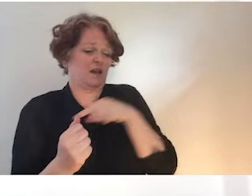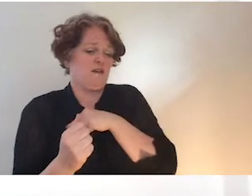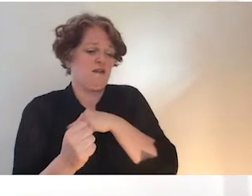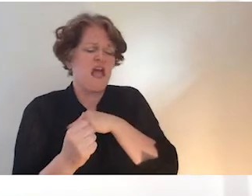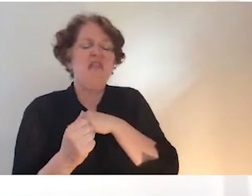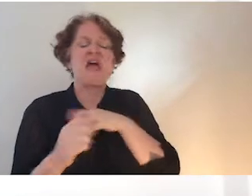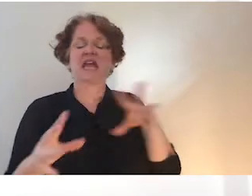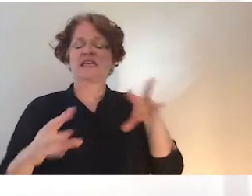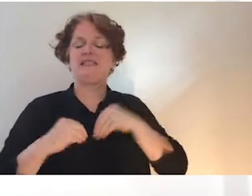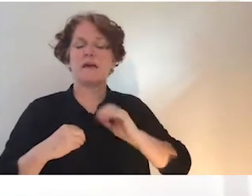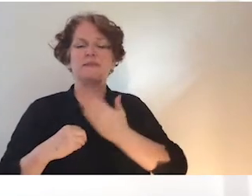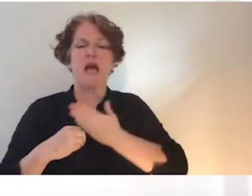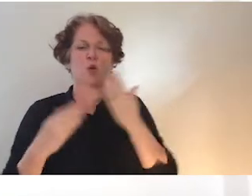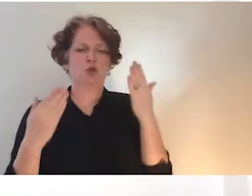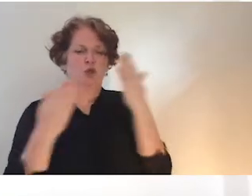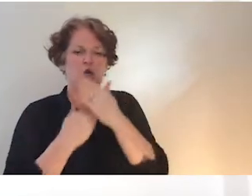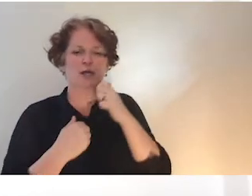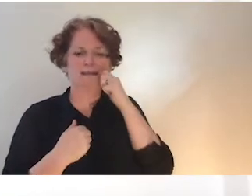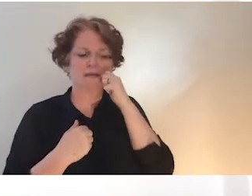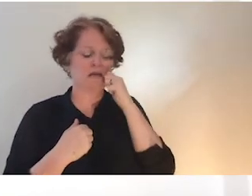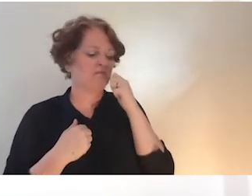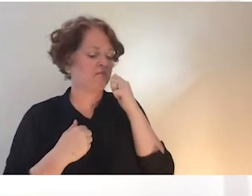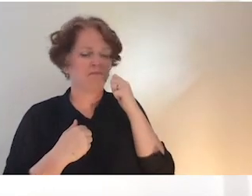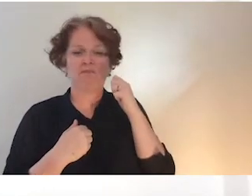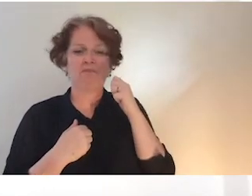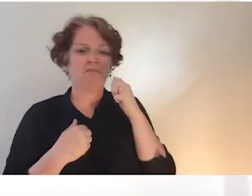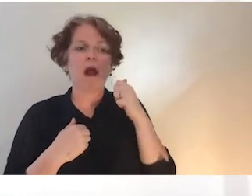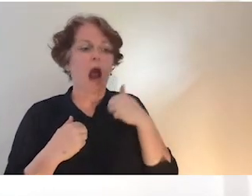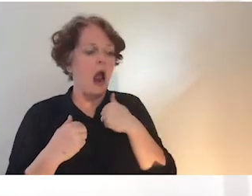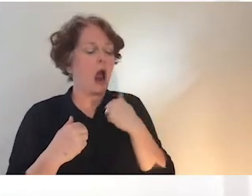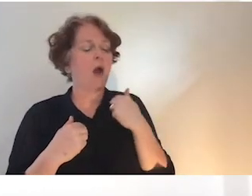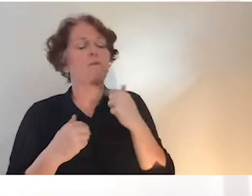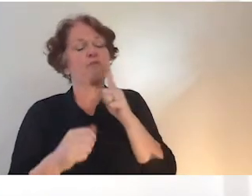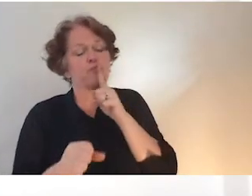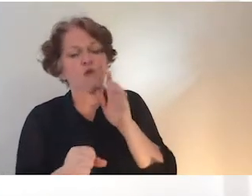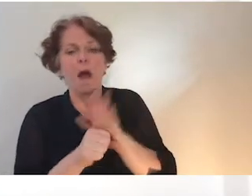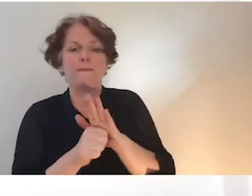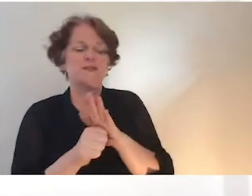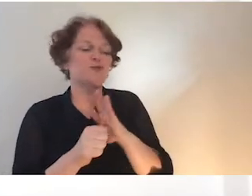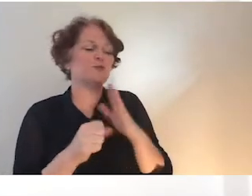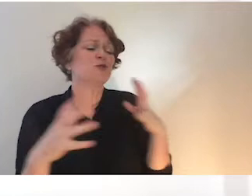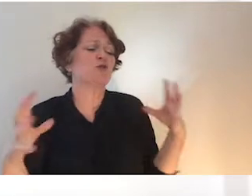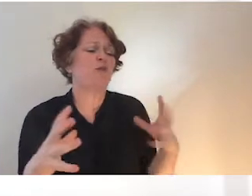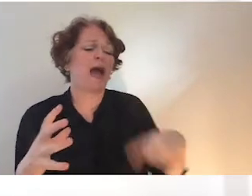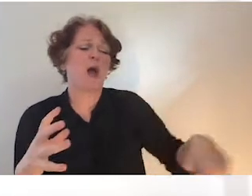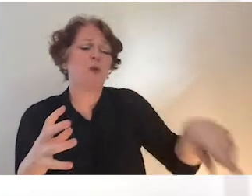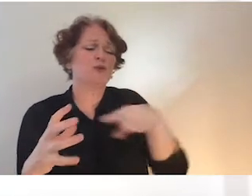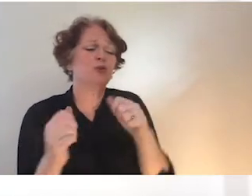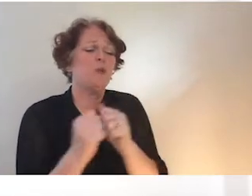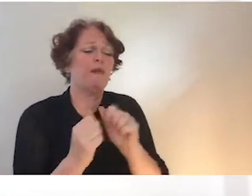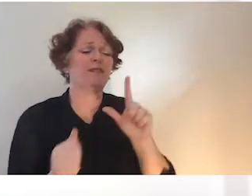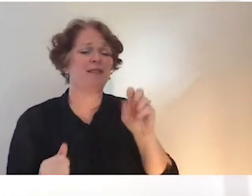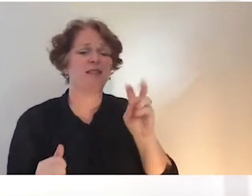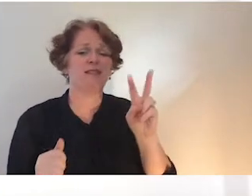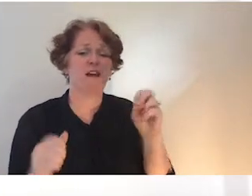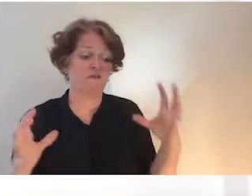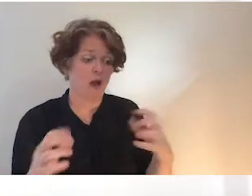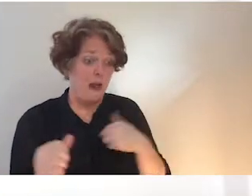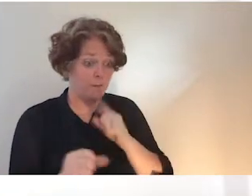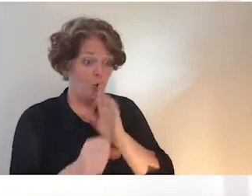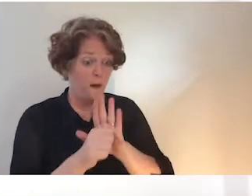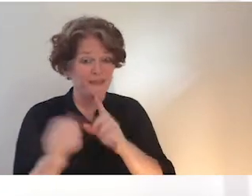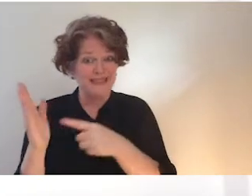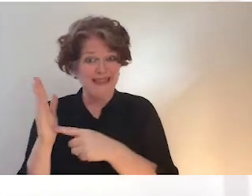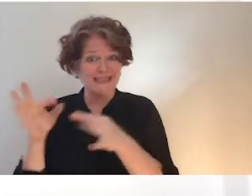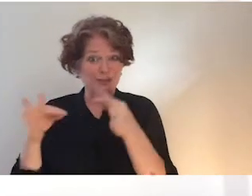that accepts our dark skin. So long as I live, I promise to only surround you with love. And I promise